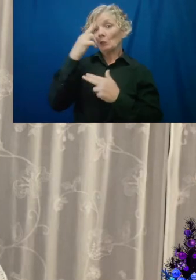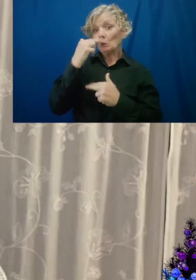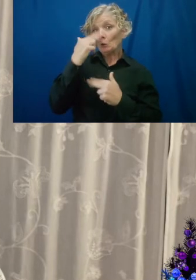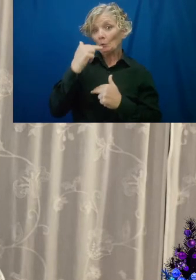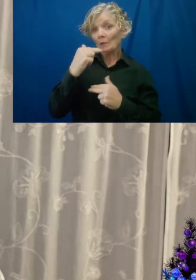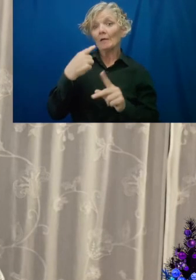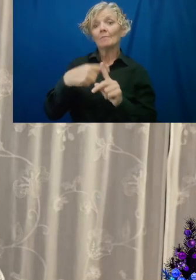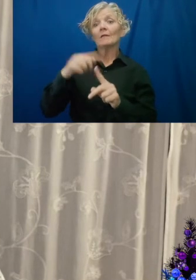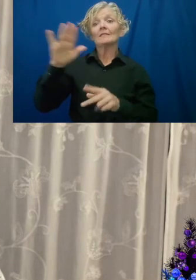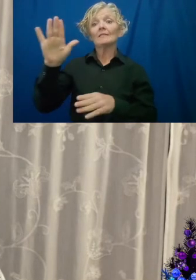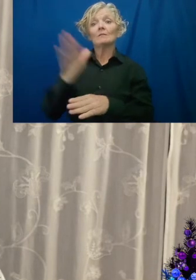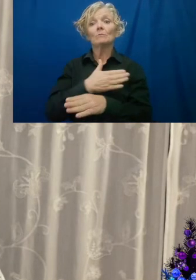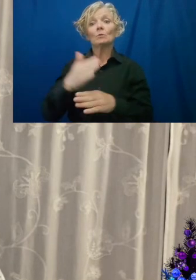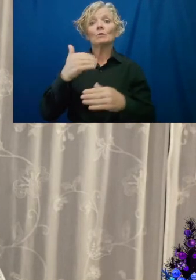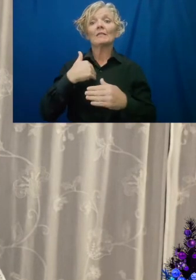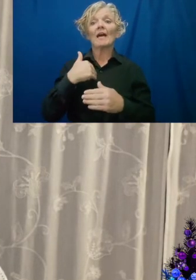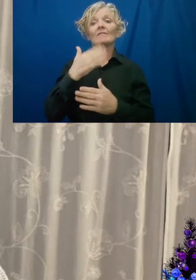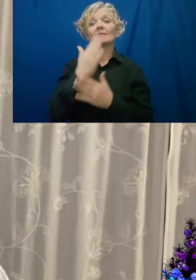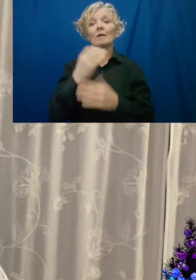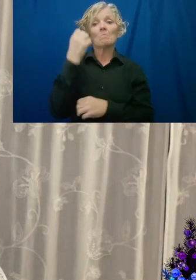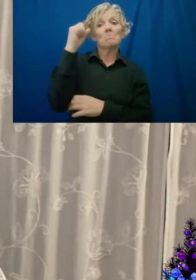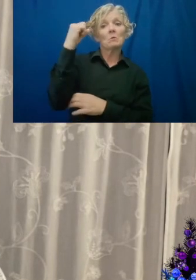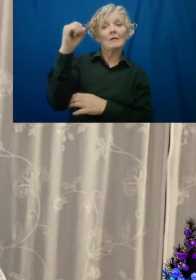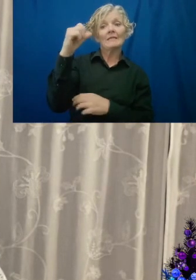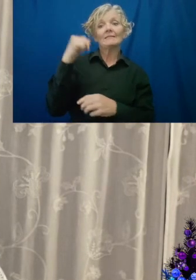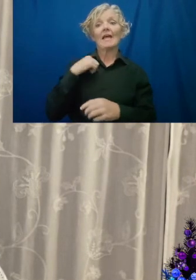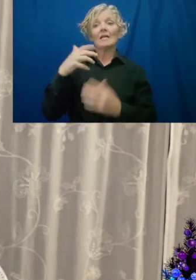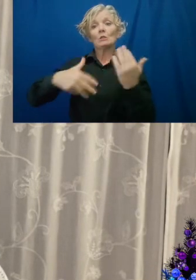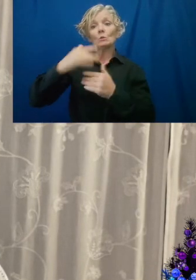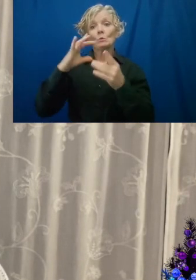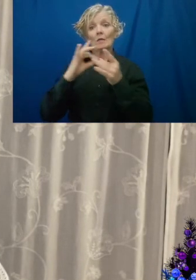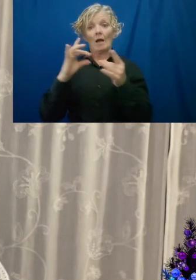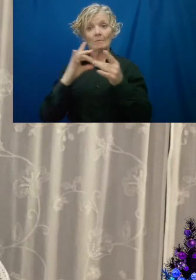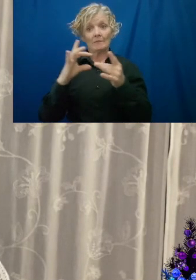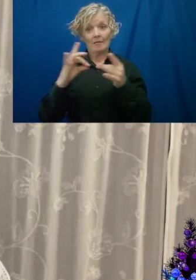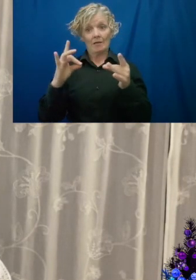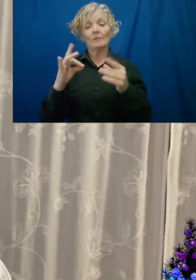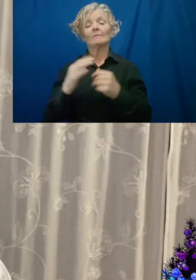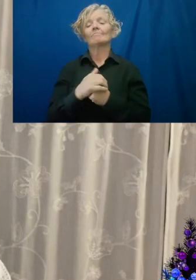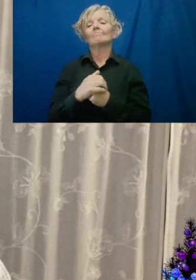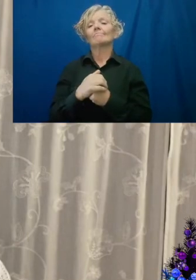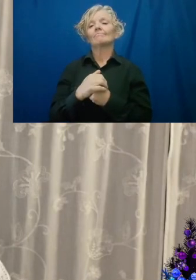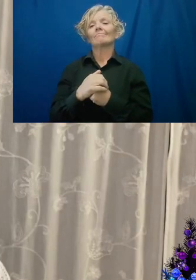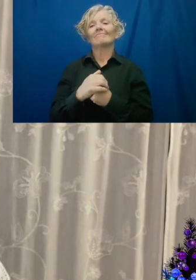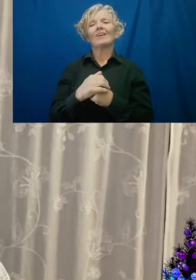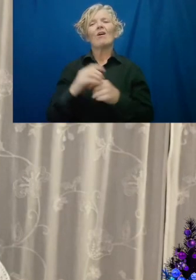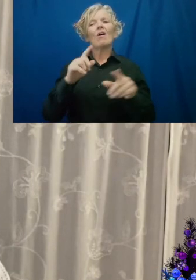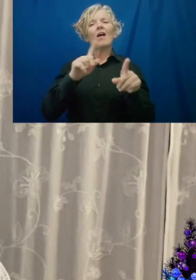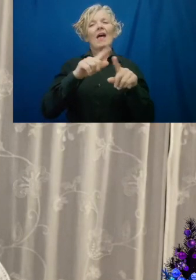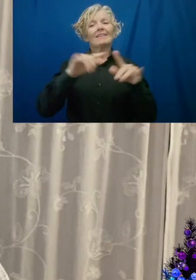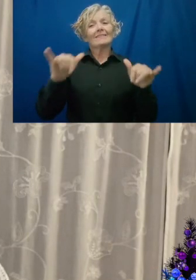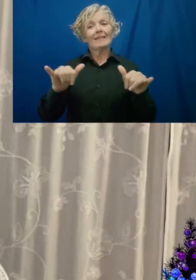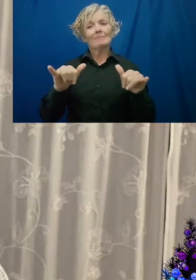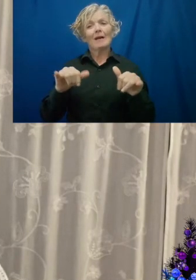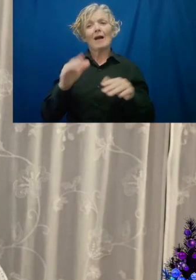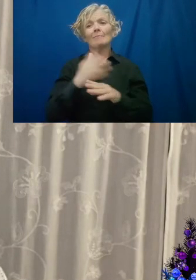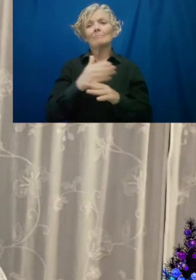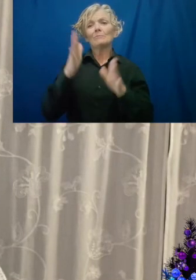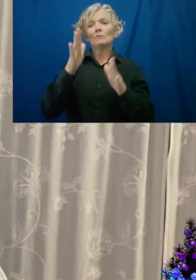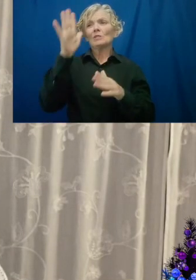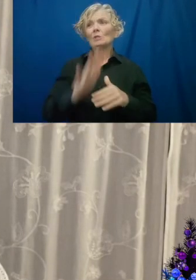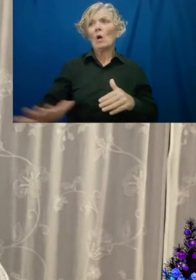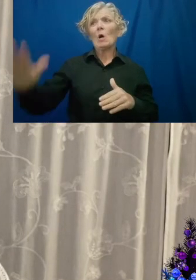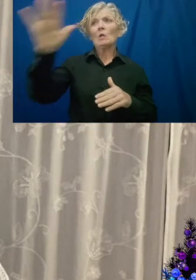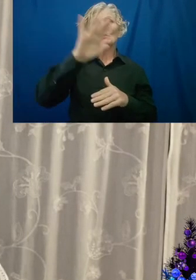that had elements of protest as well as social commentary. At this time, musicians from all over the country and the